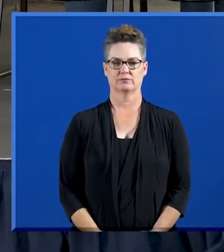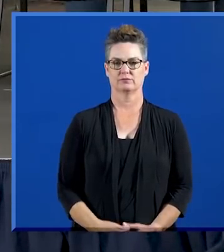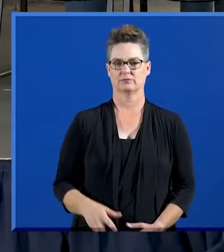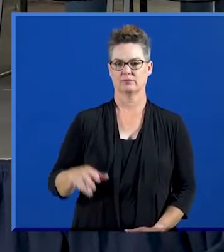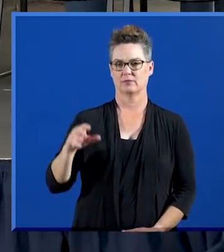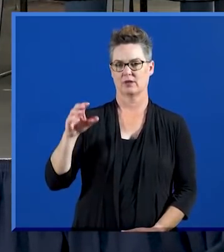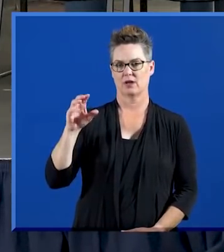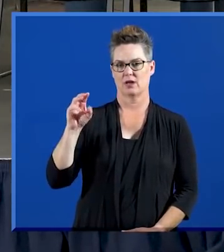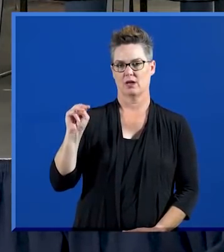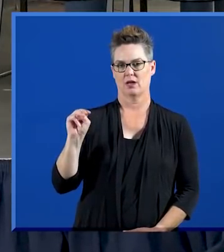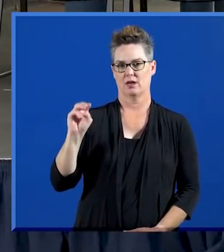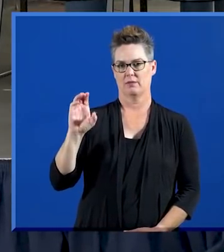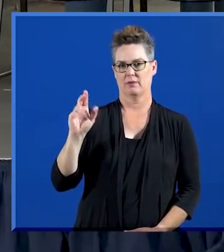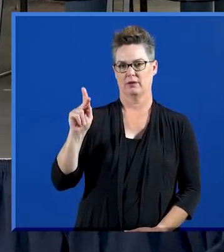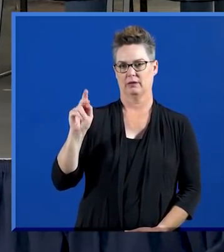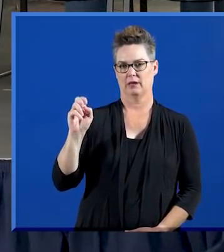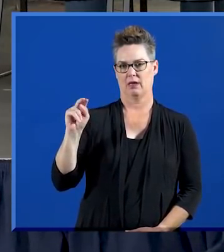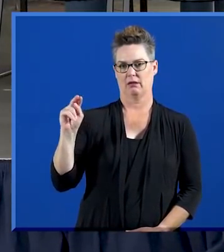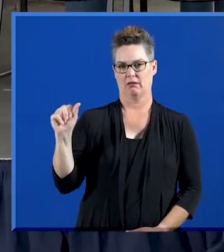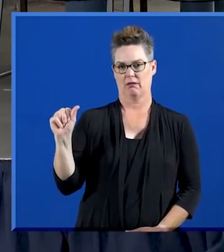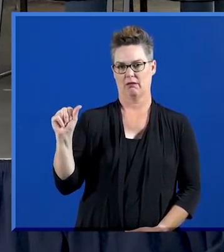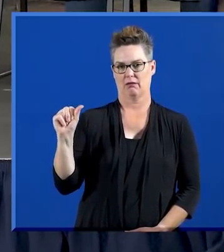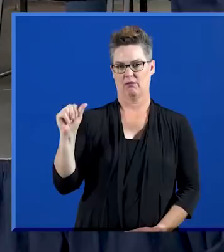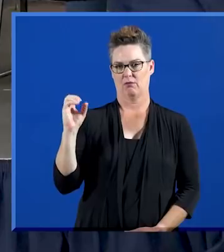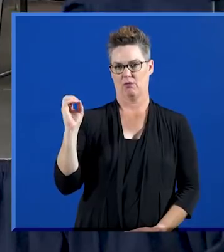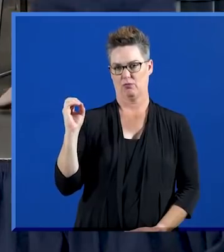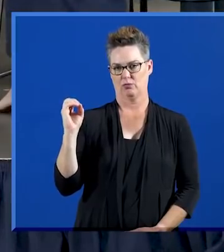McKenna Ogles.